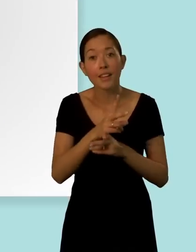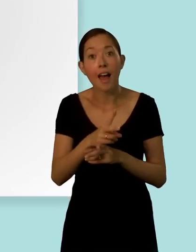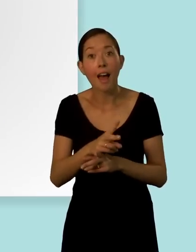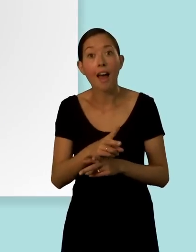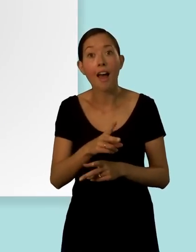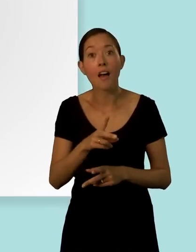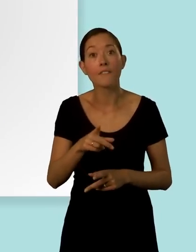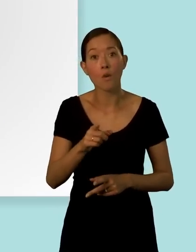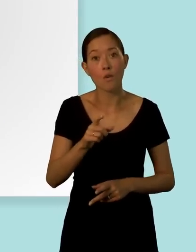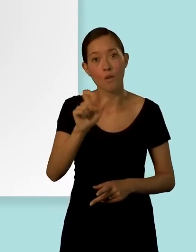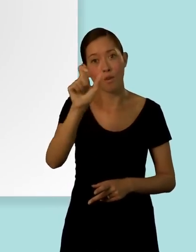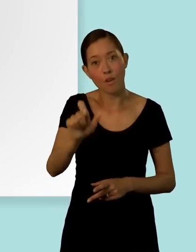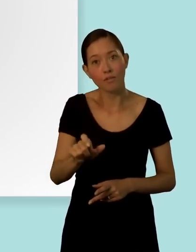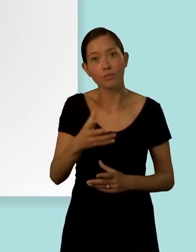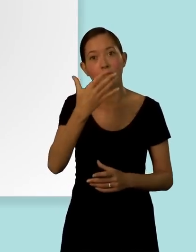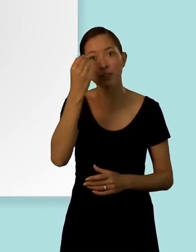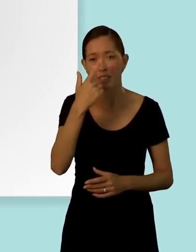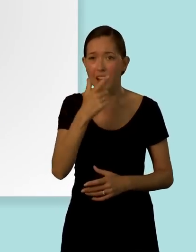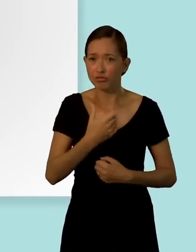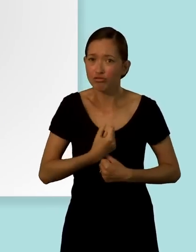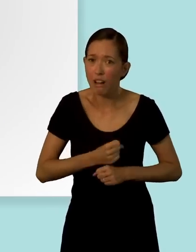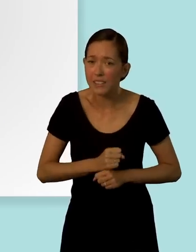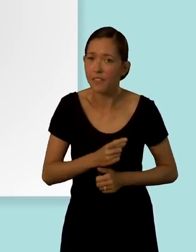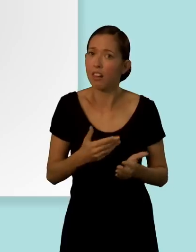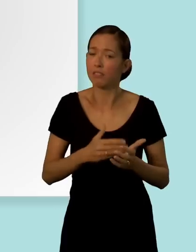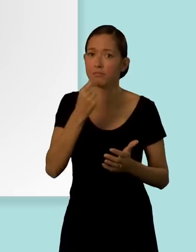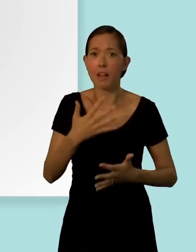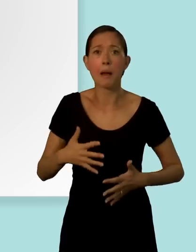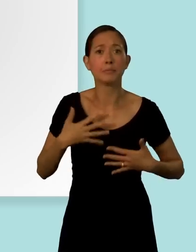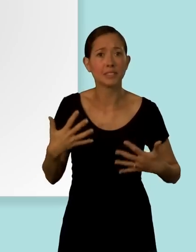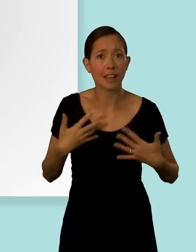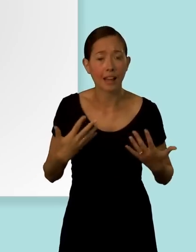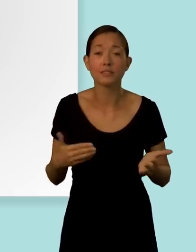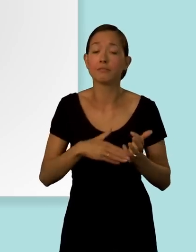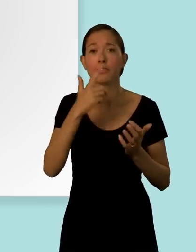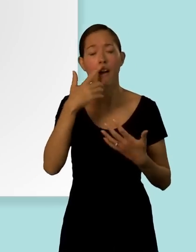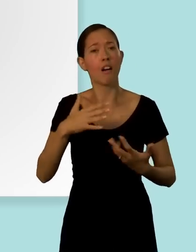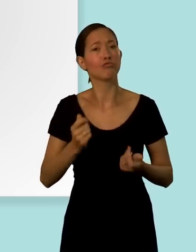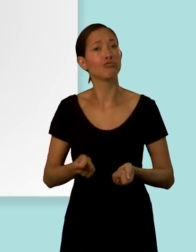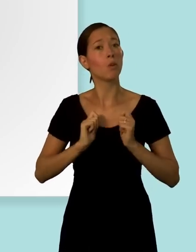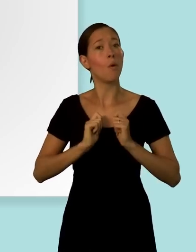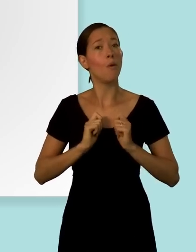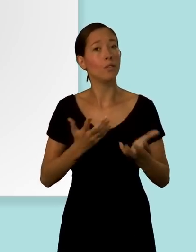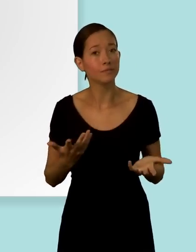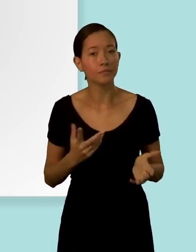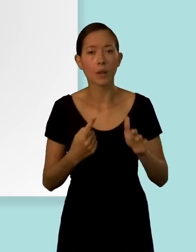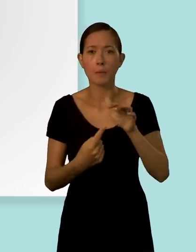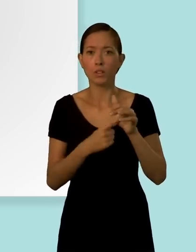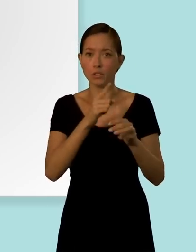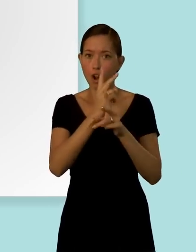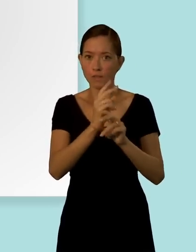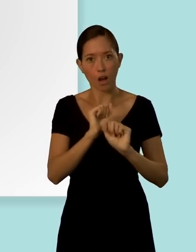Caring for and supporting someone with dementia can be stressful and at times upsetting. It can also be very